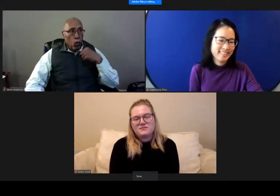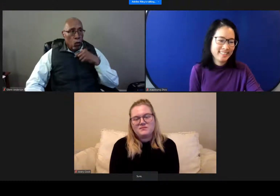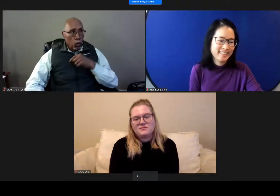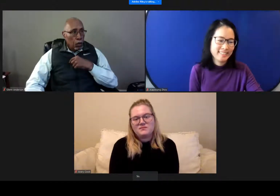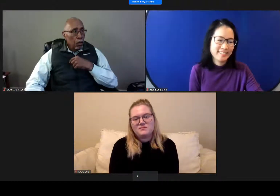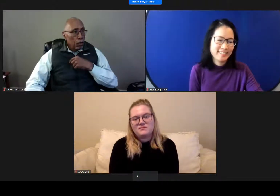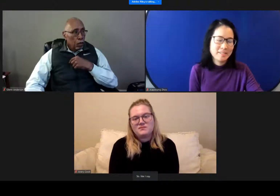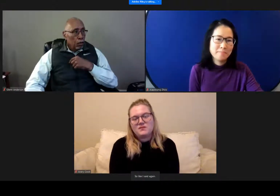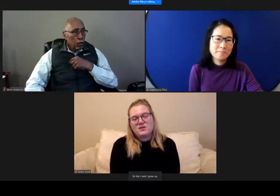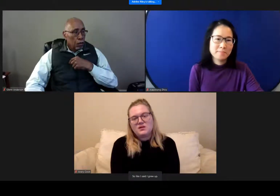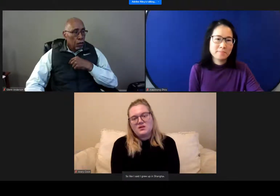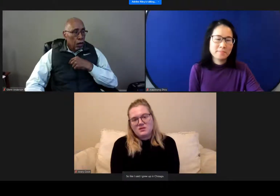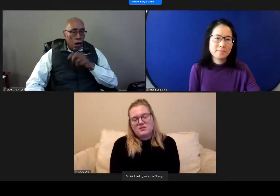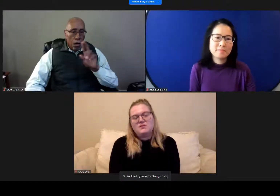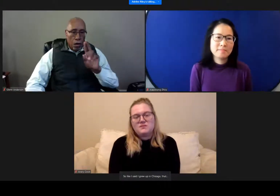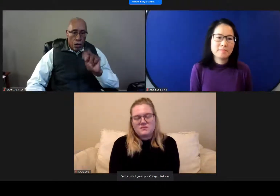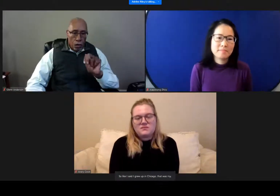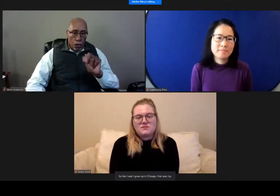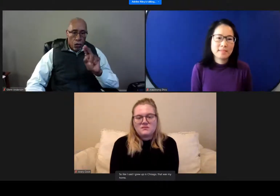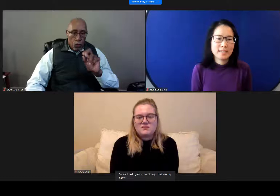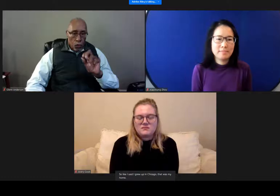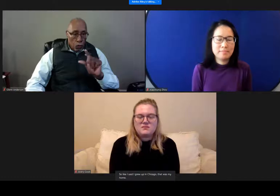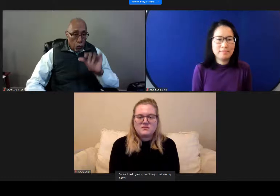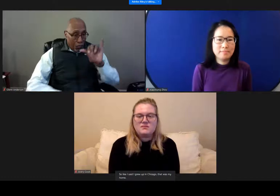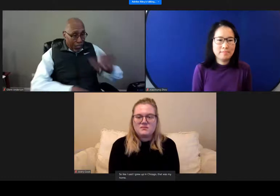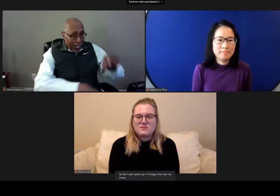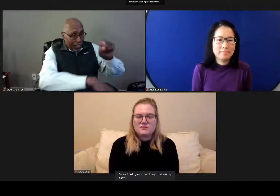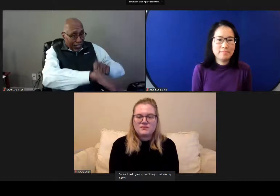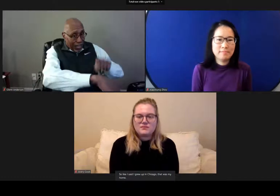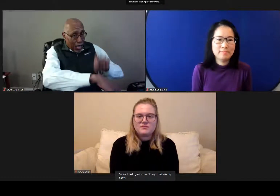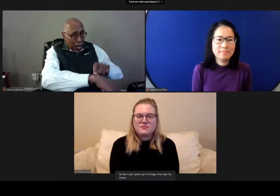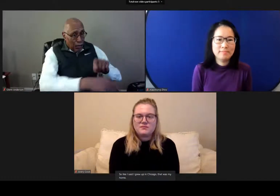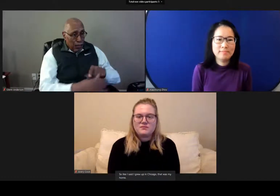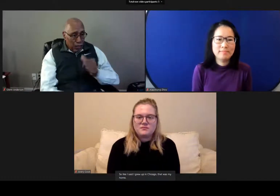So, like I said, I grew up in Chicago. That was my home.